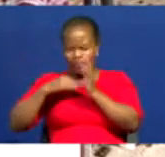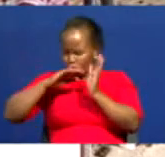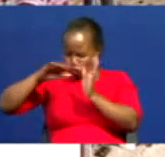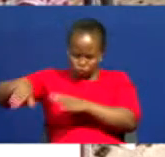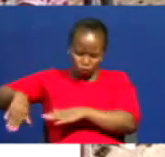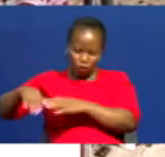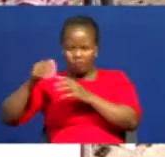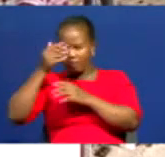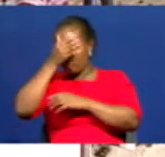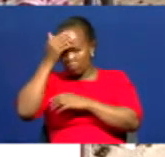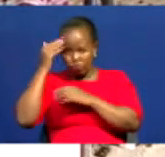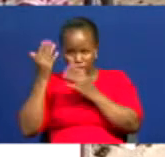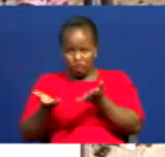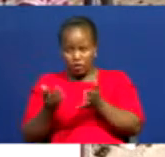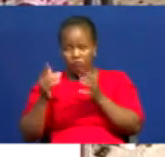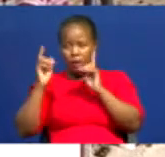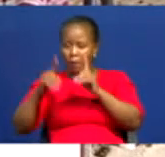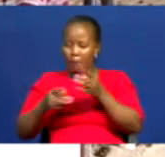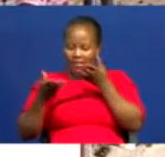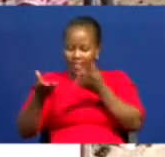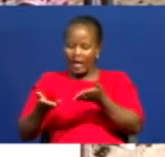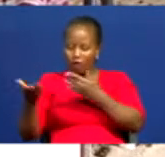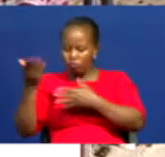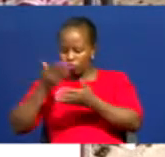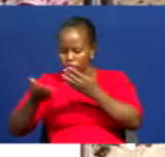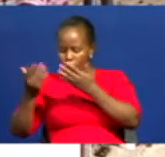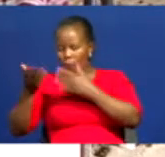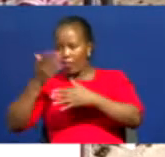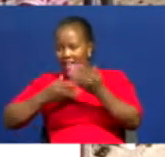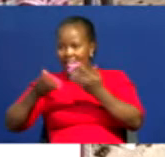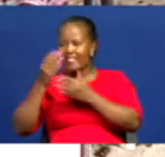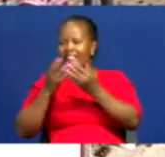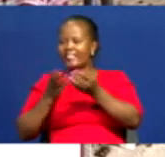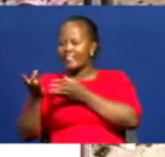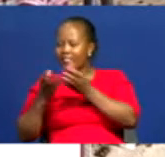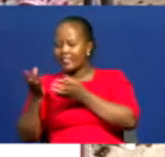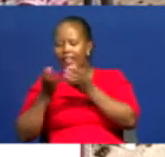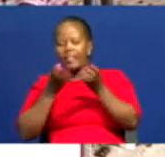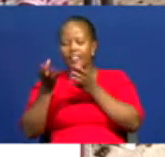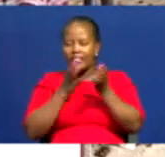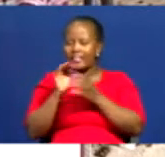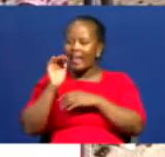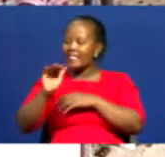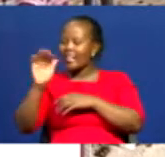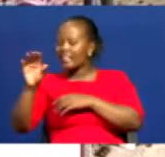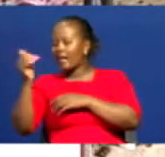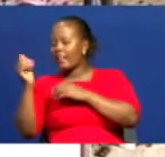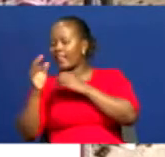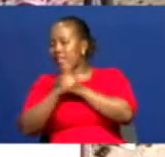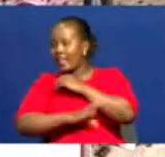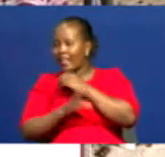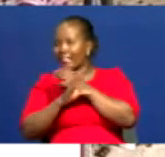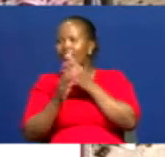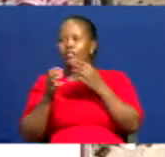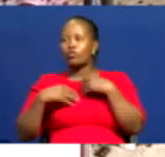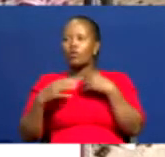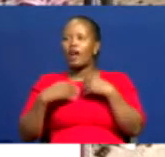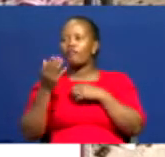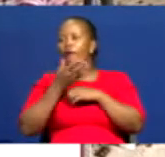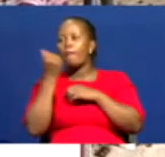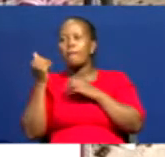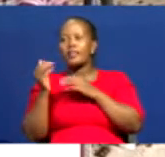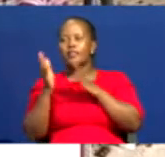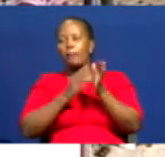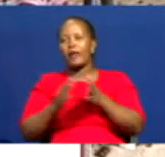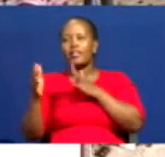long gone, and we need to engage now into trade, ask our respective countries to do as better roads that